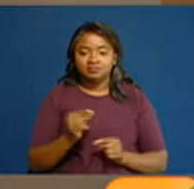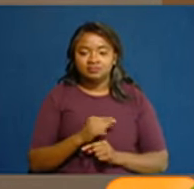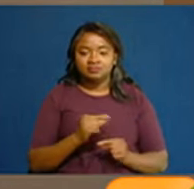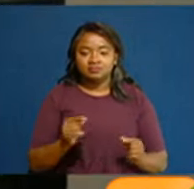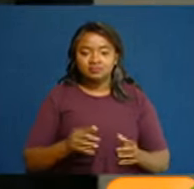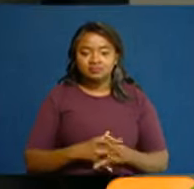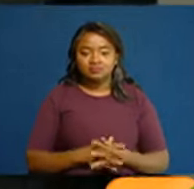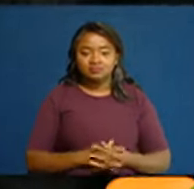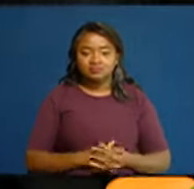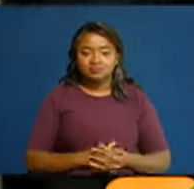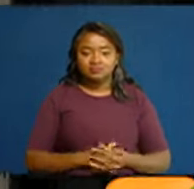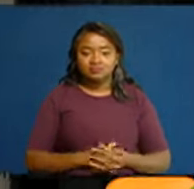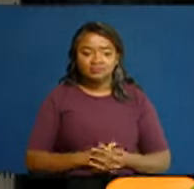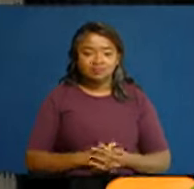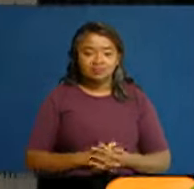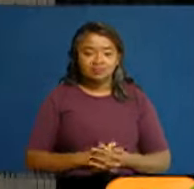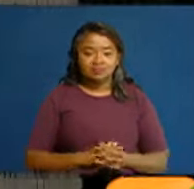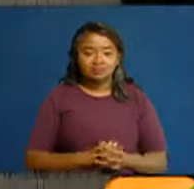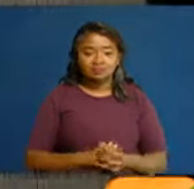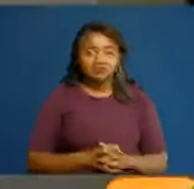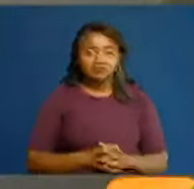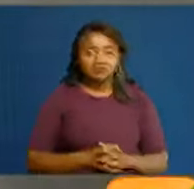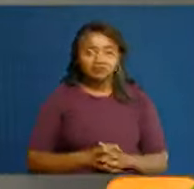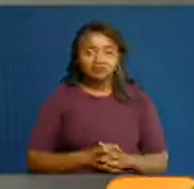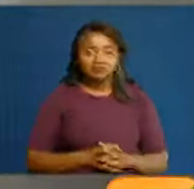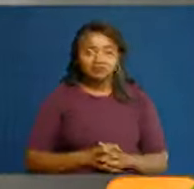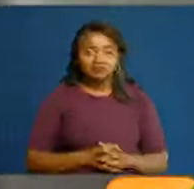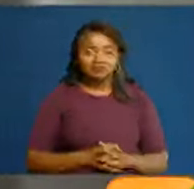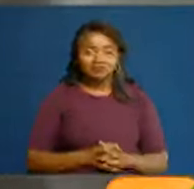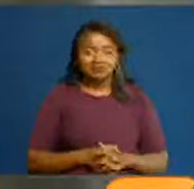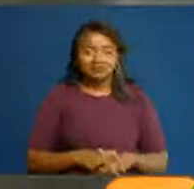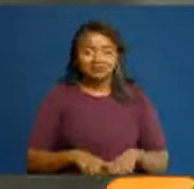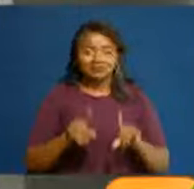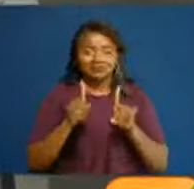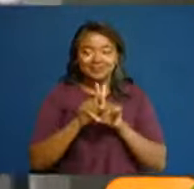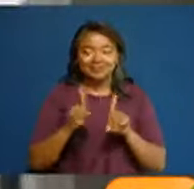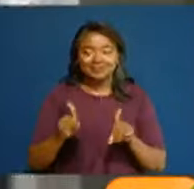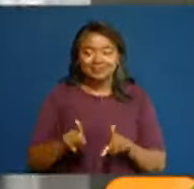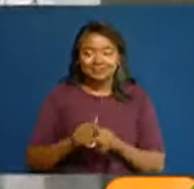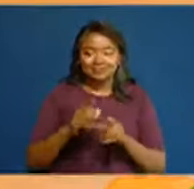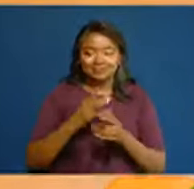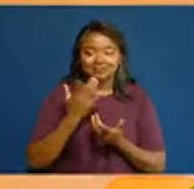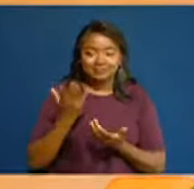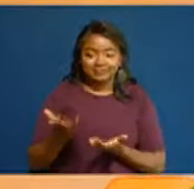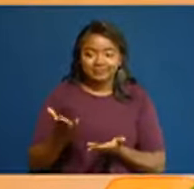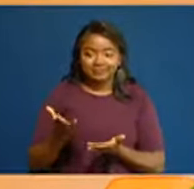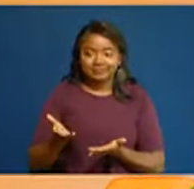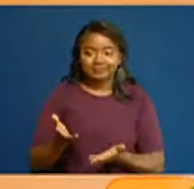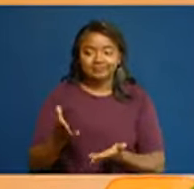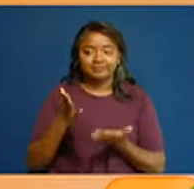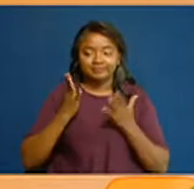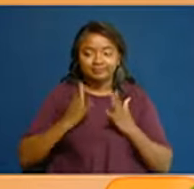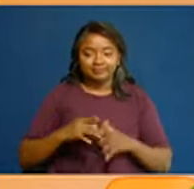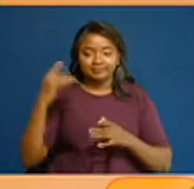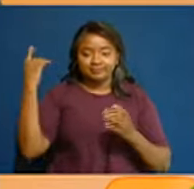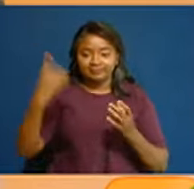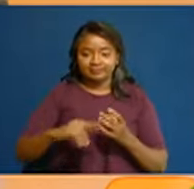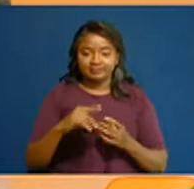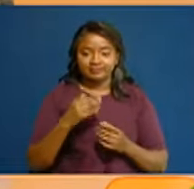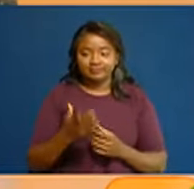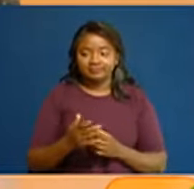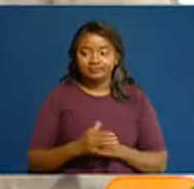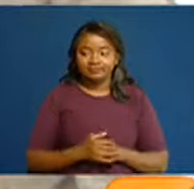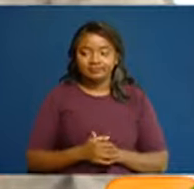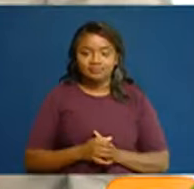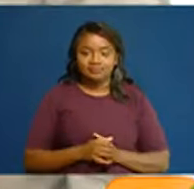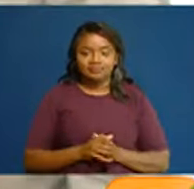state. Her family is fully convinced one of those present at the party might have assaulted her with a blunt object on the head.